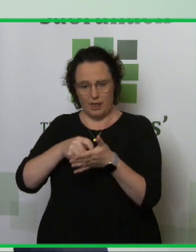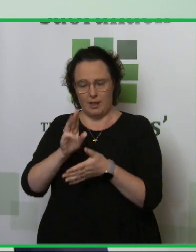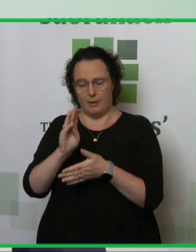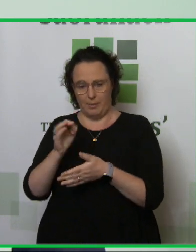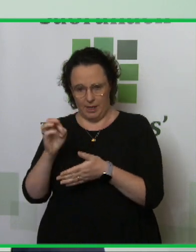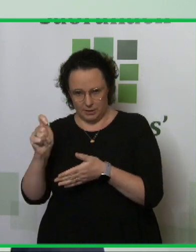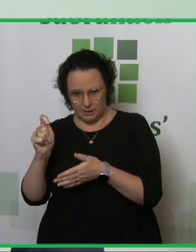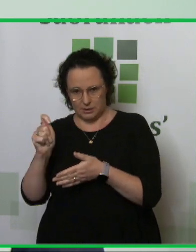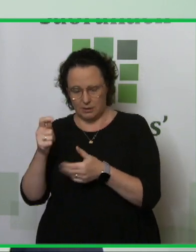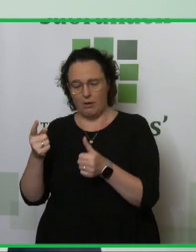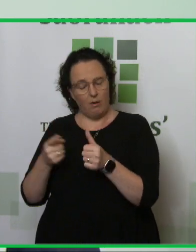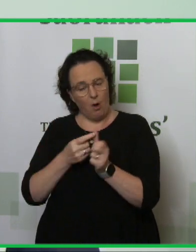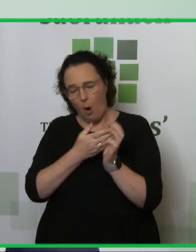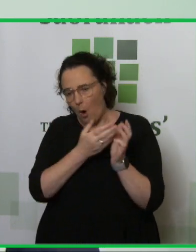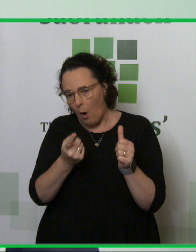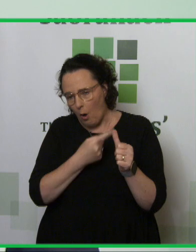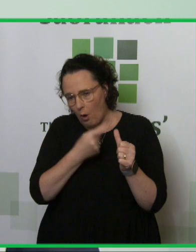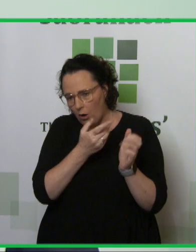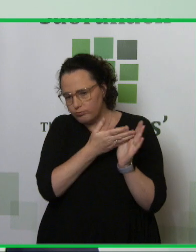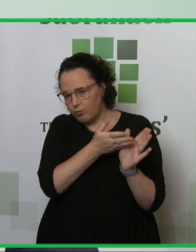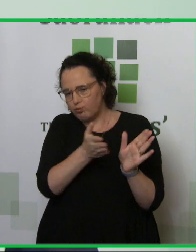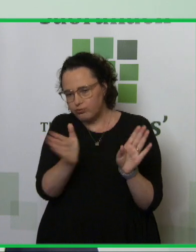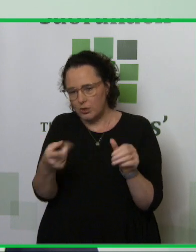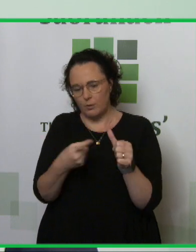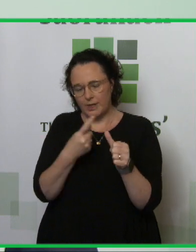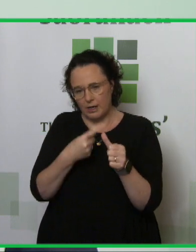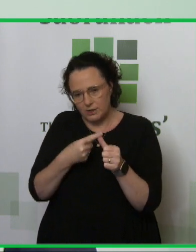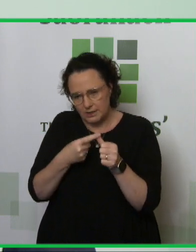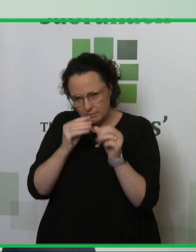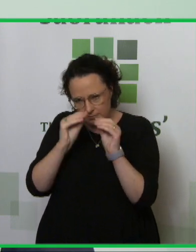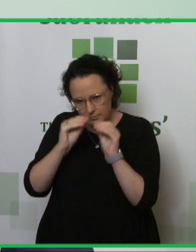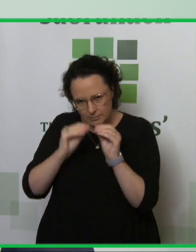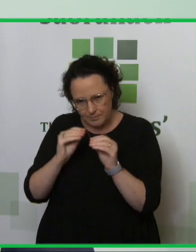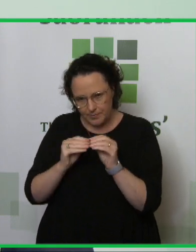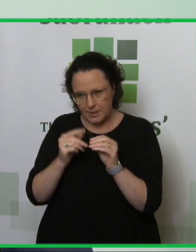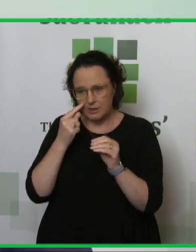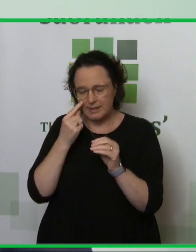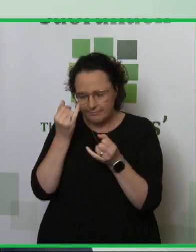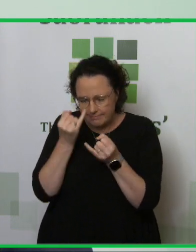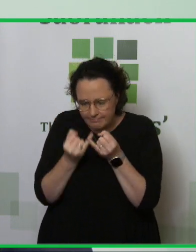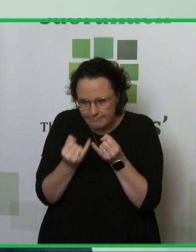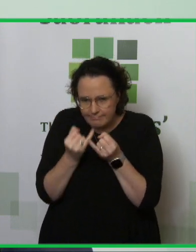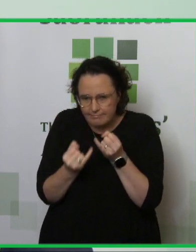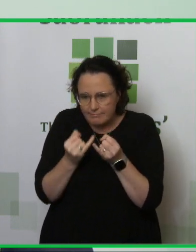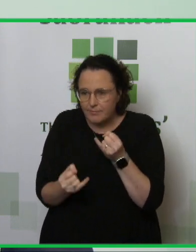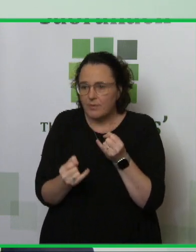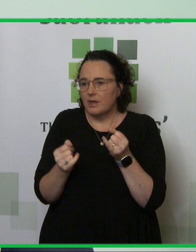single vote will be recorded and reported on. So you can see down to minute detail what the results of every